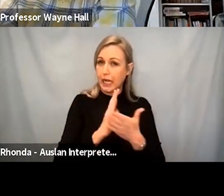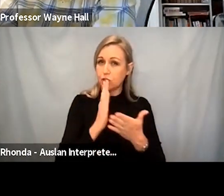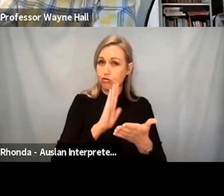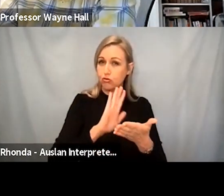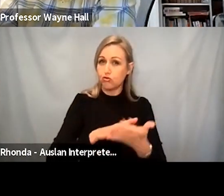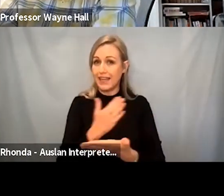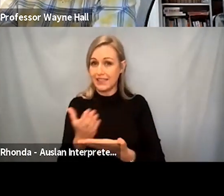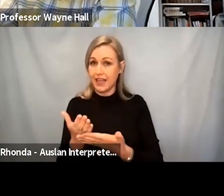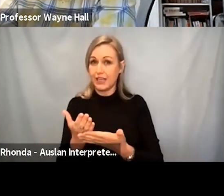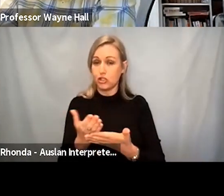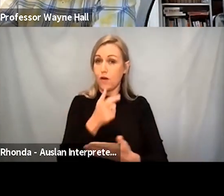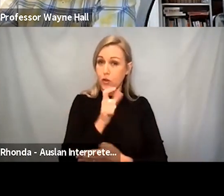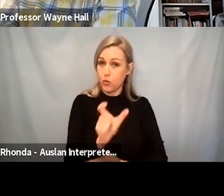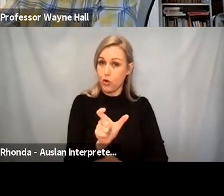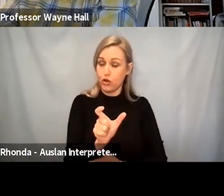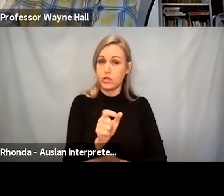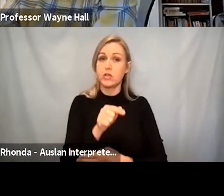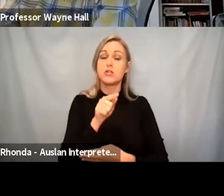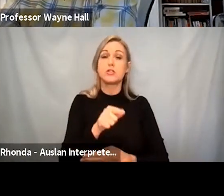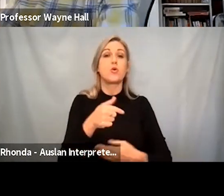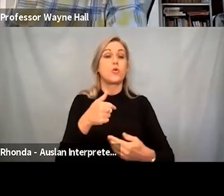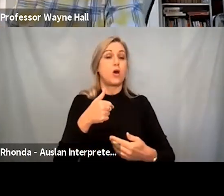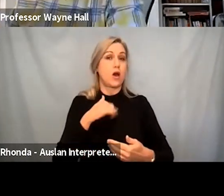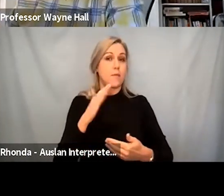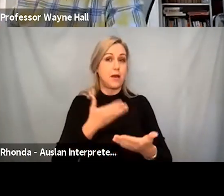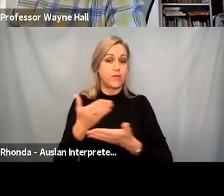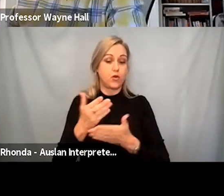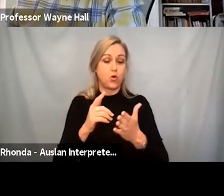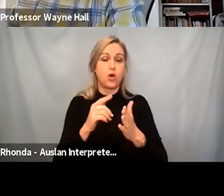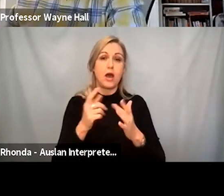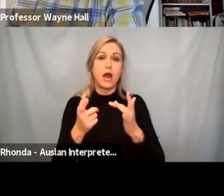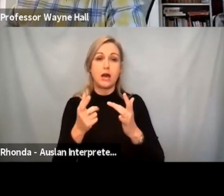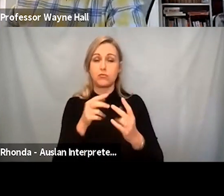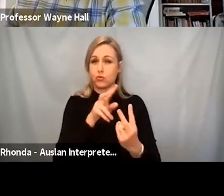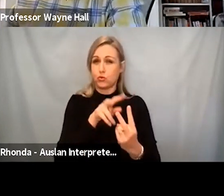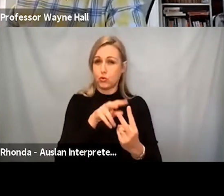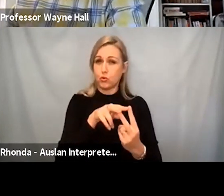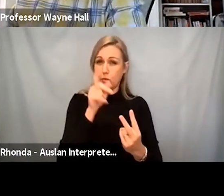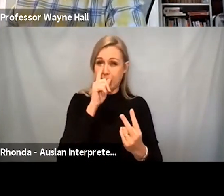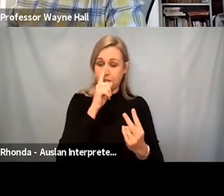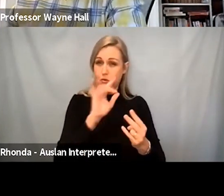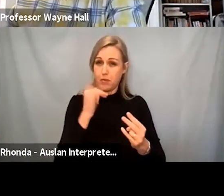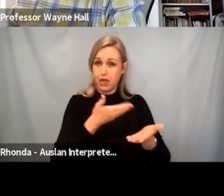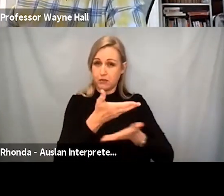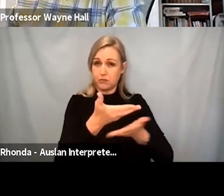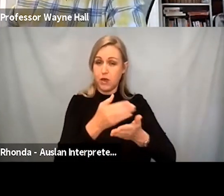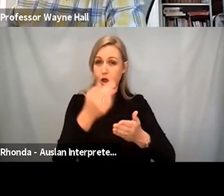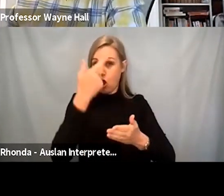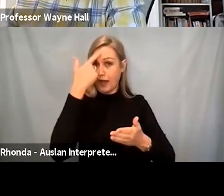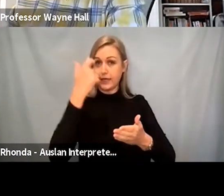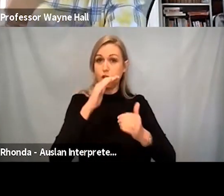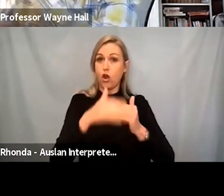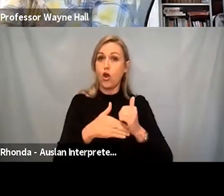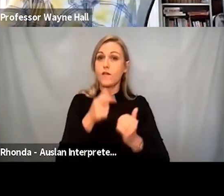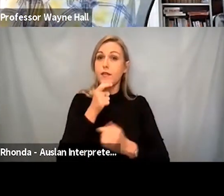so it was a conversation between Aldous Huxley and Humphrey Osmond where they came up with this term, and really those